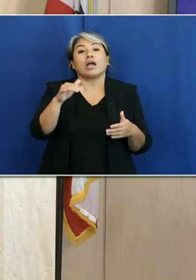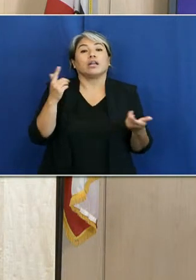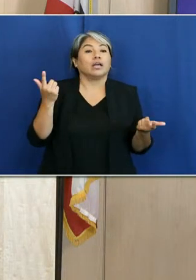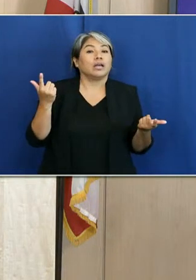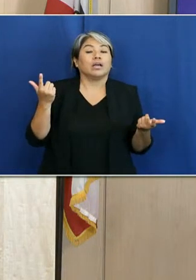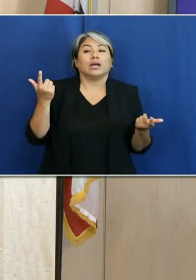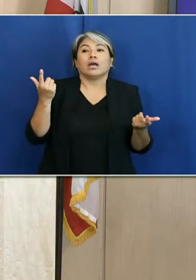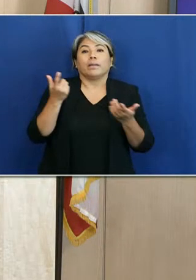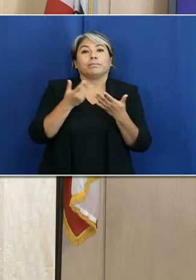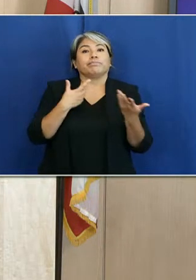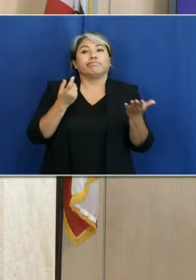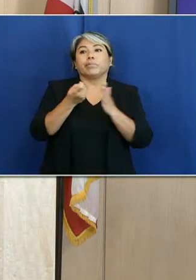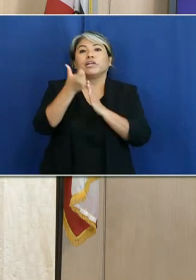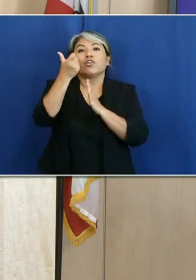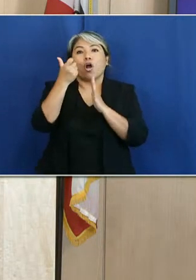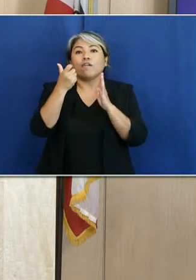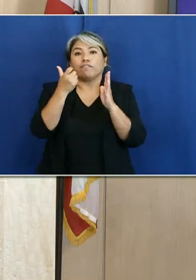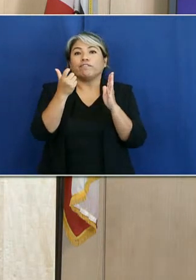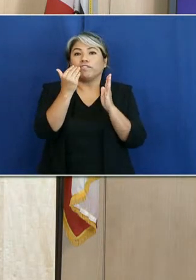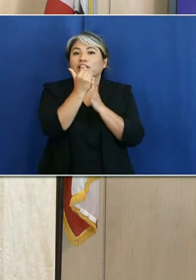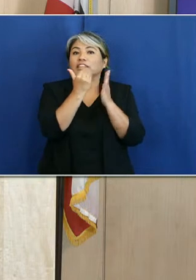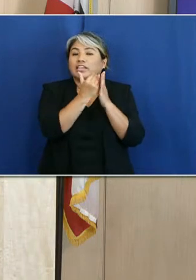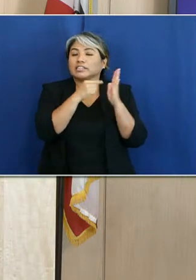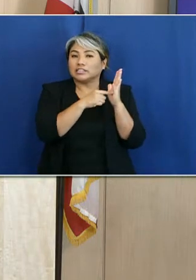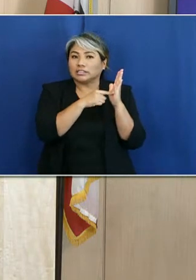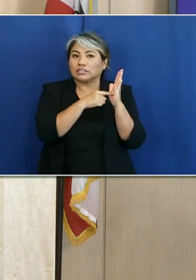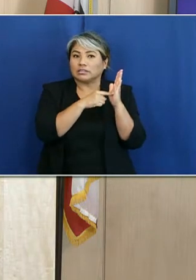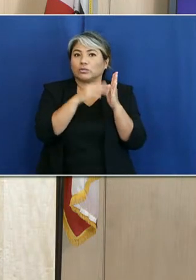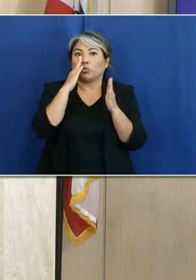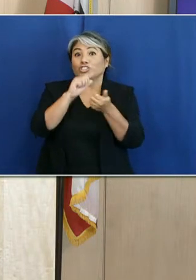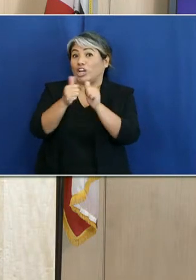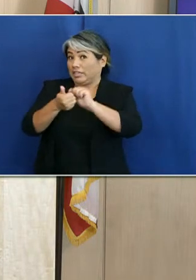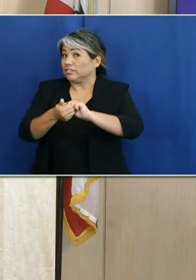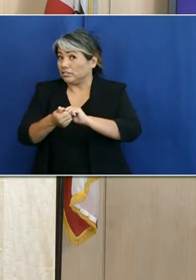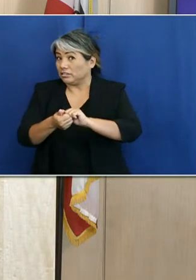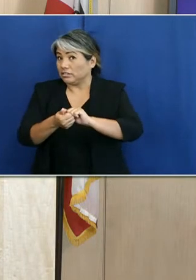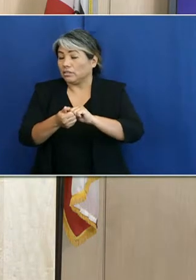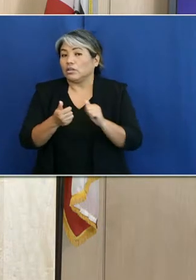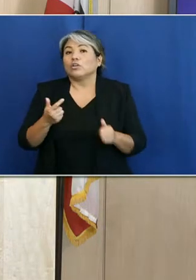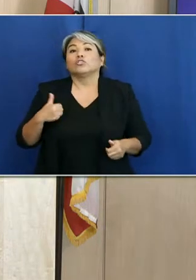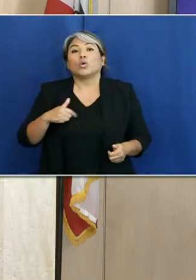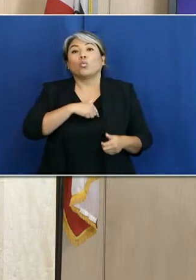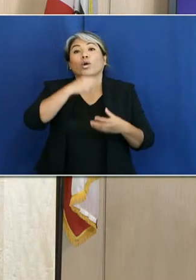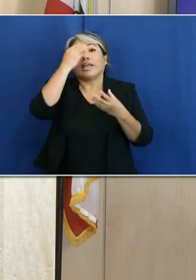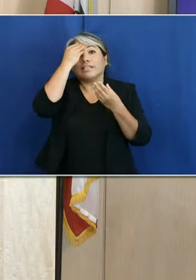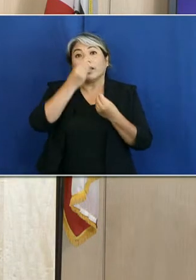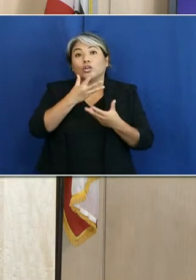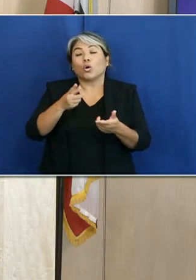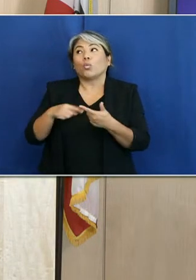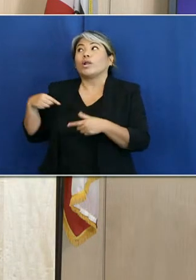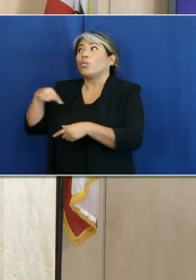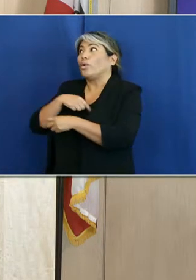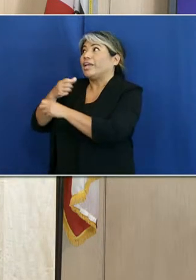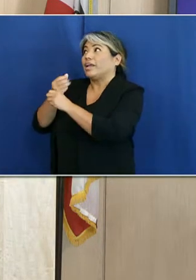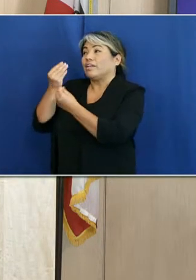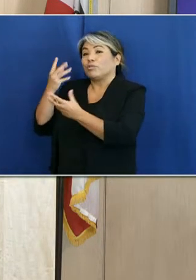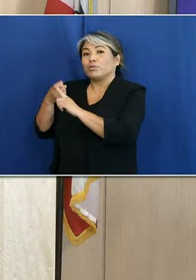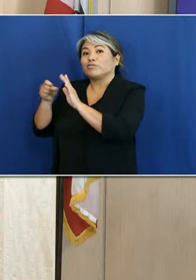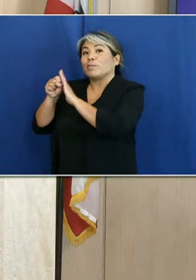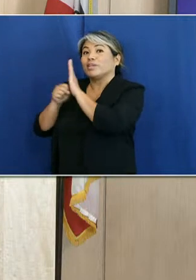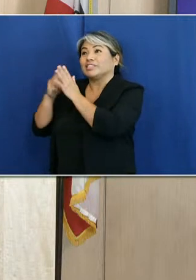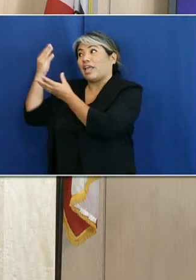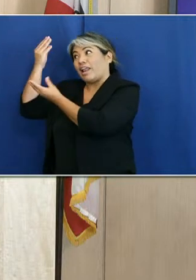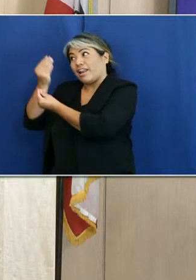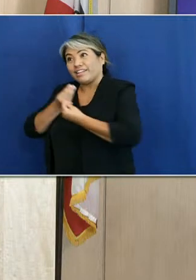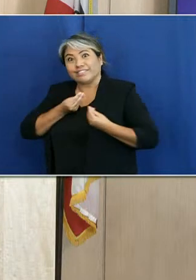being off the monitoring list would change. So we let you know when we get information from the state. So I